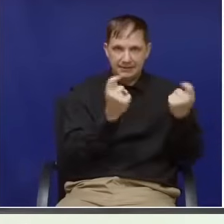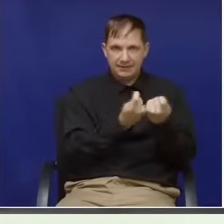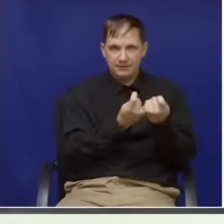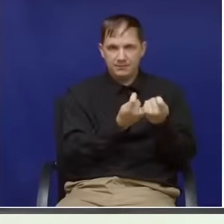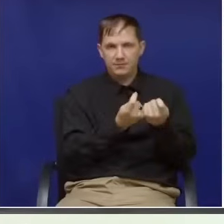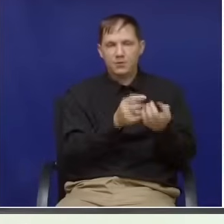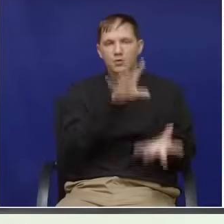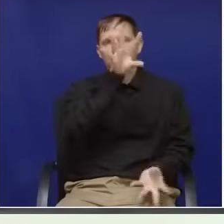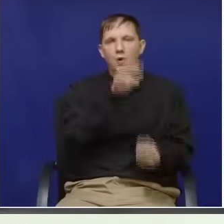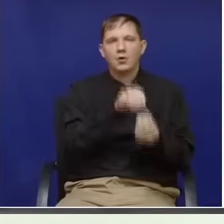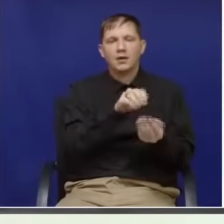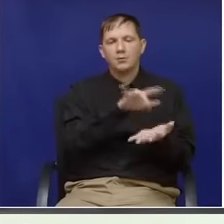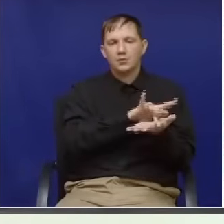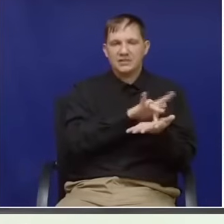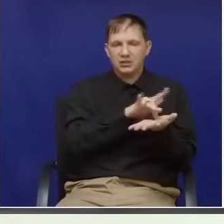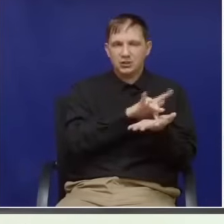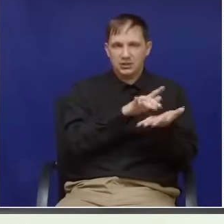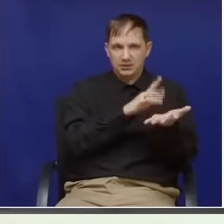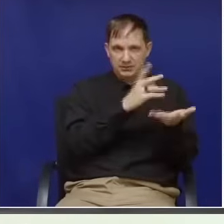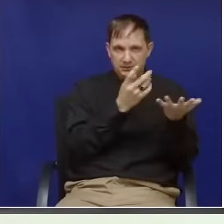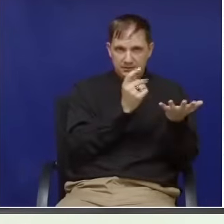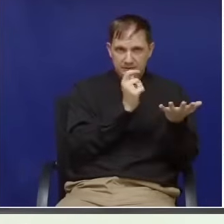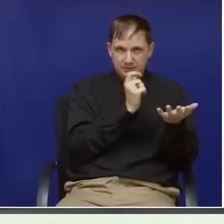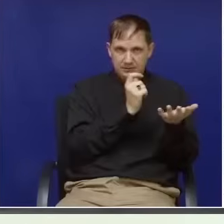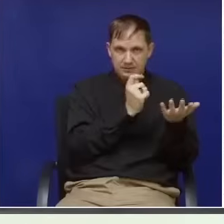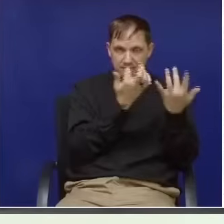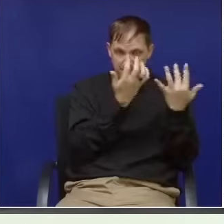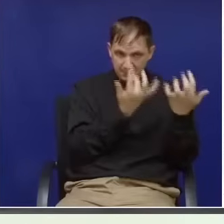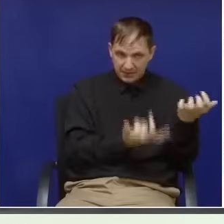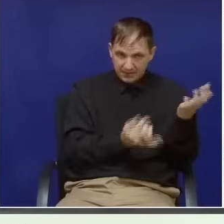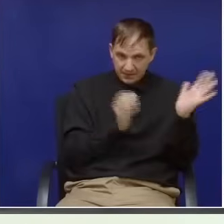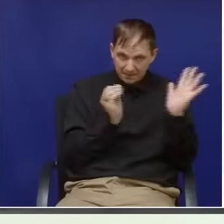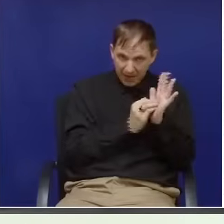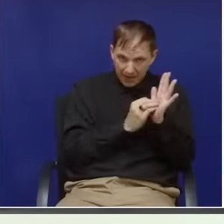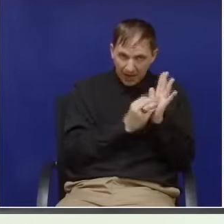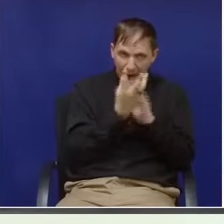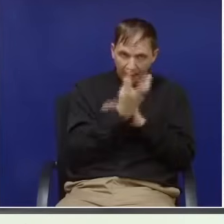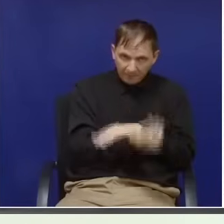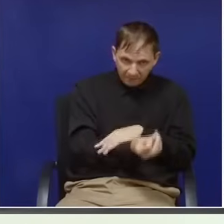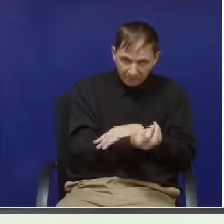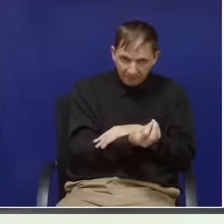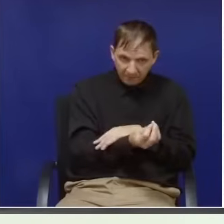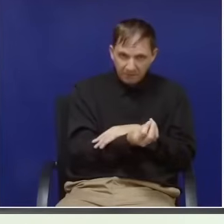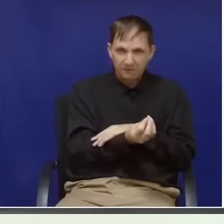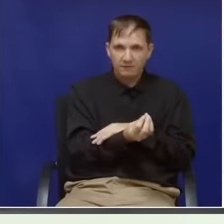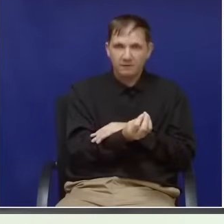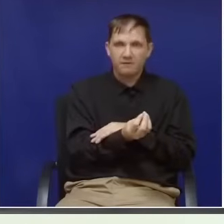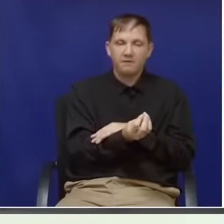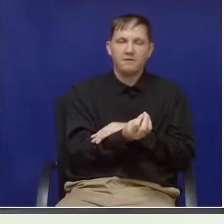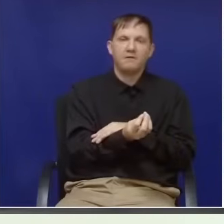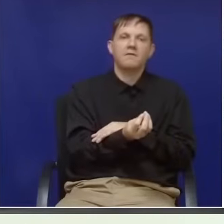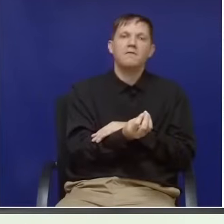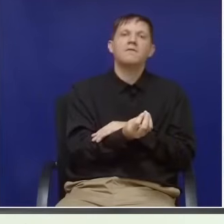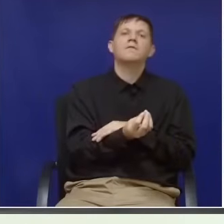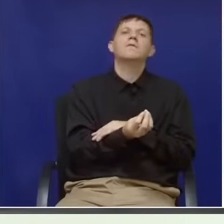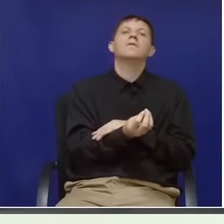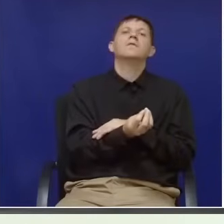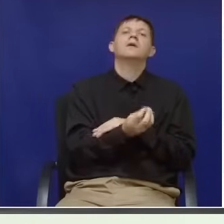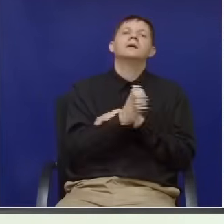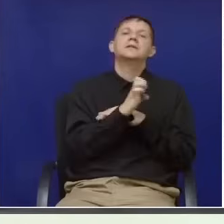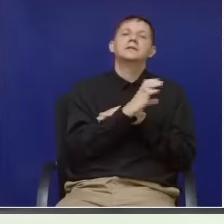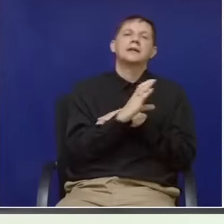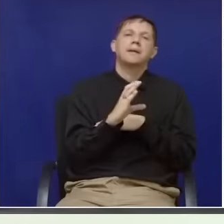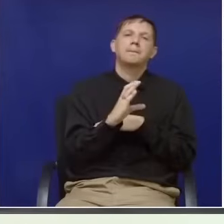posts versus actual capacity at the various border policing C points. Eastern